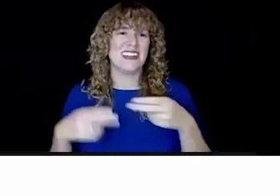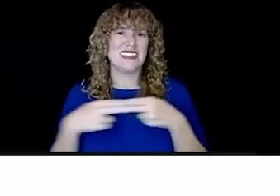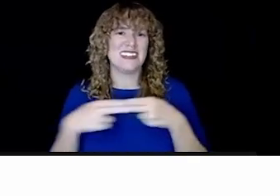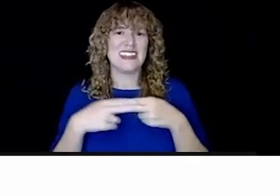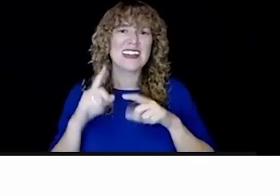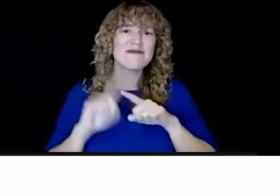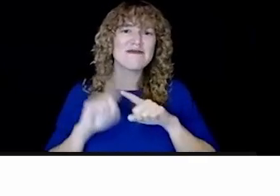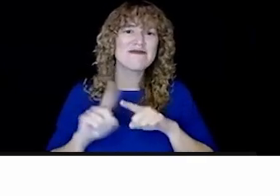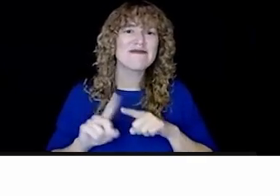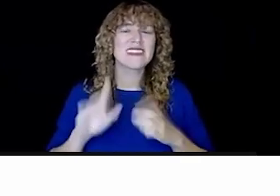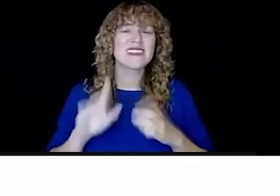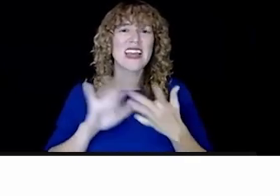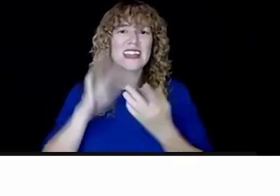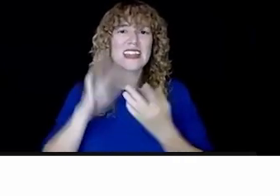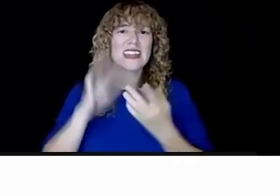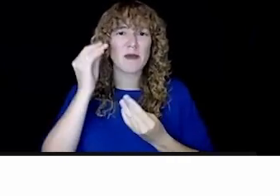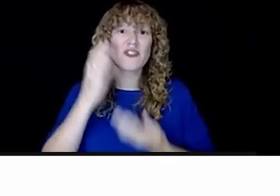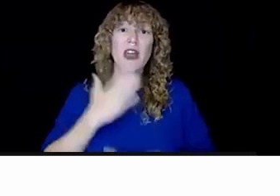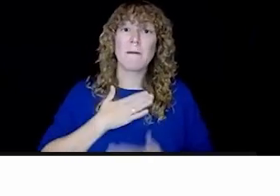address,